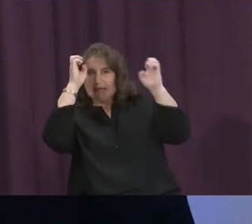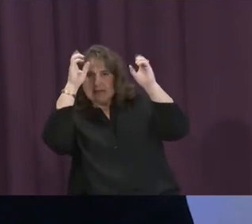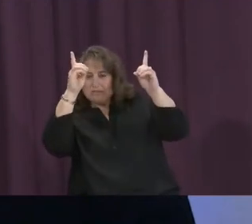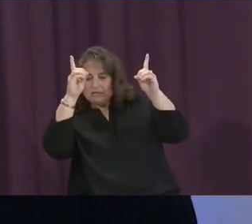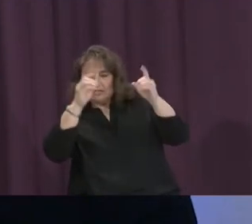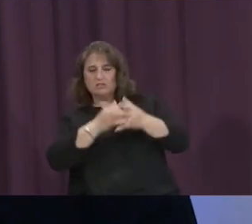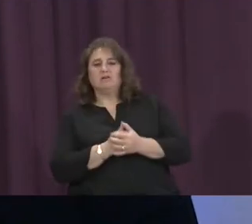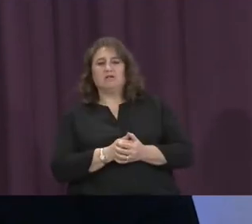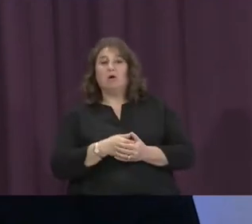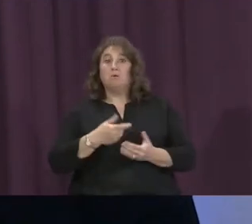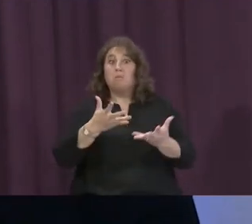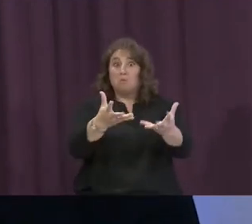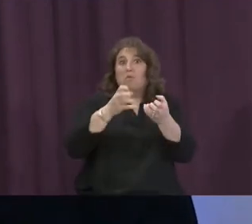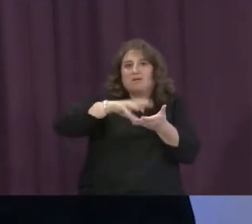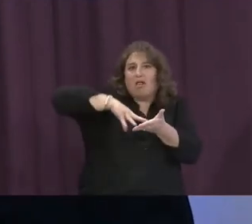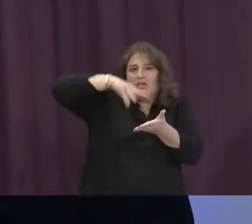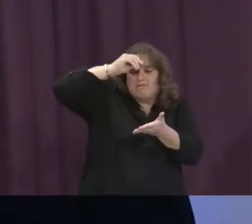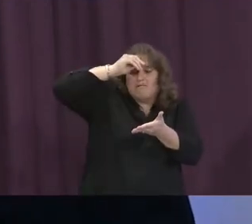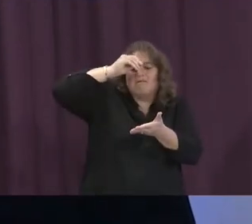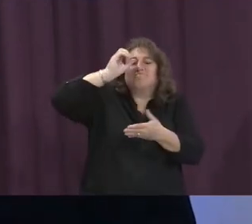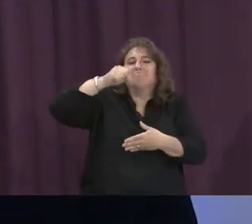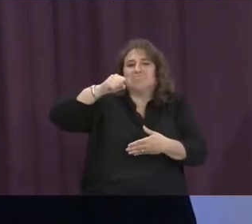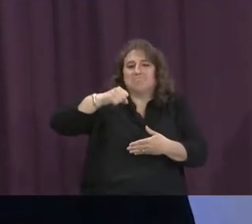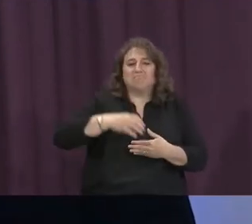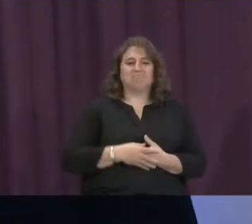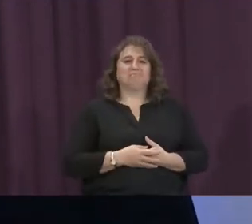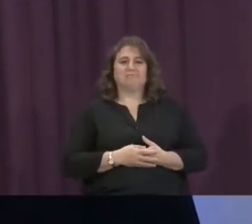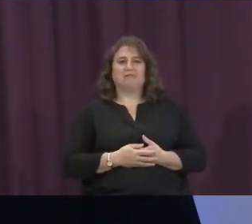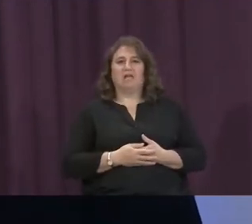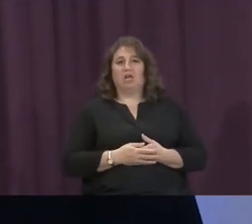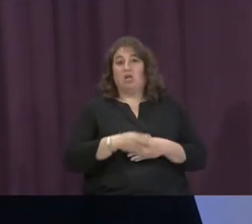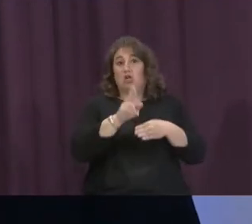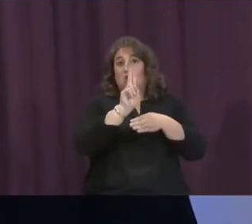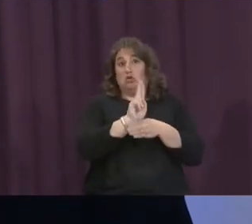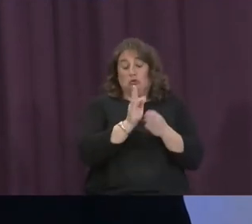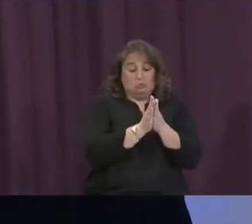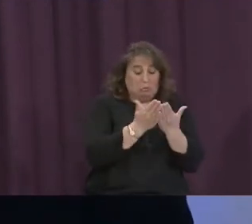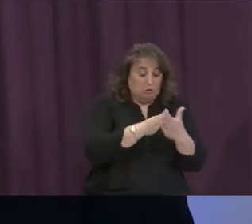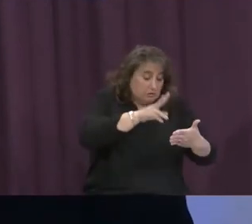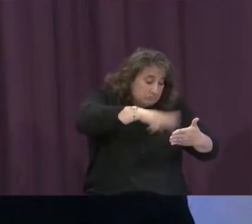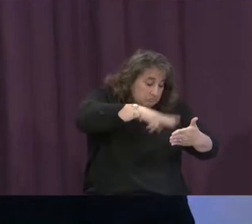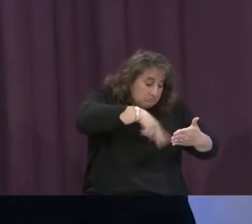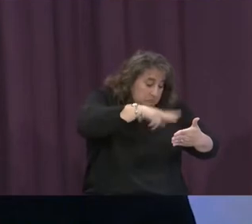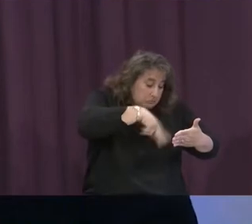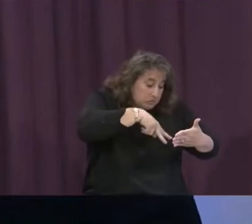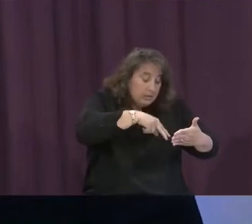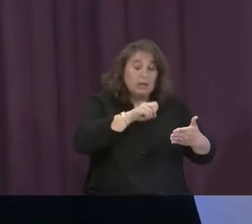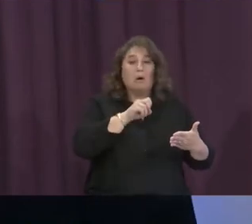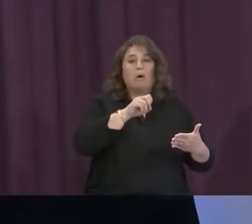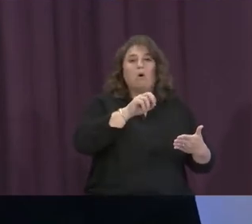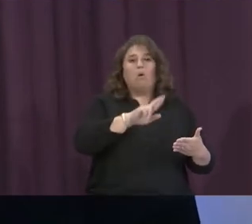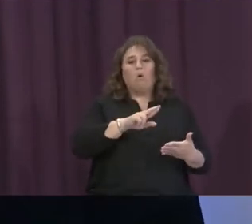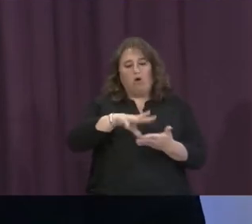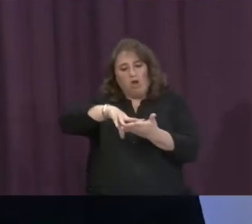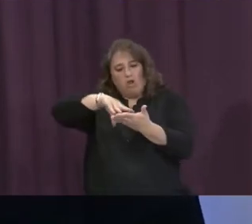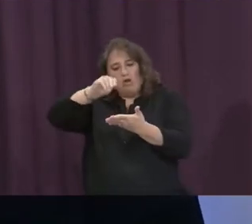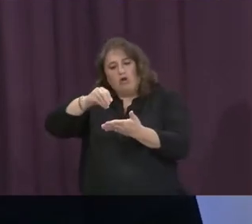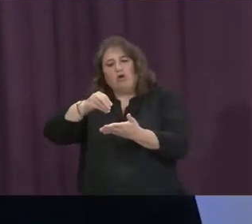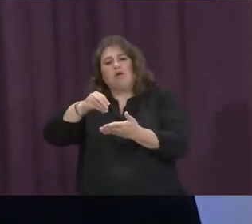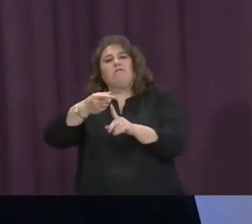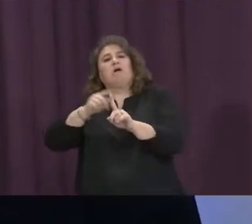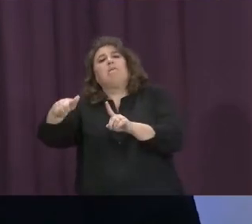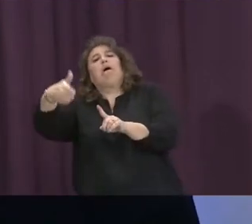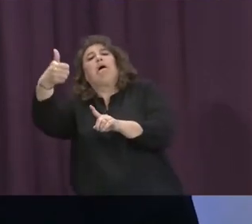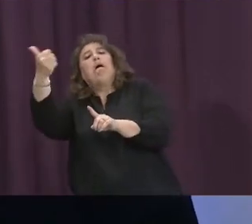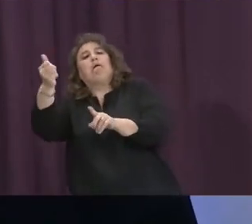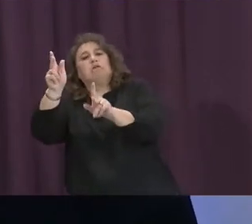sense of, like, we want to learn. You know, whether that's we learn from a book or we learn from school or we learn from each other. You know,